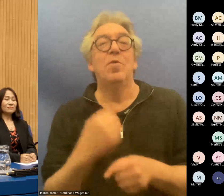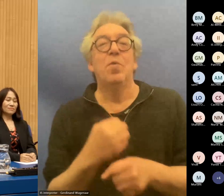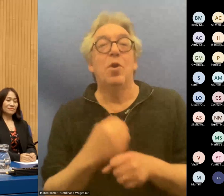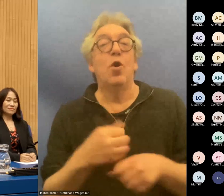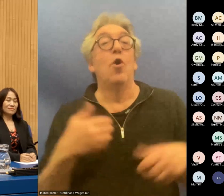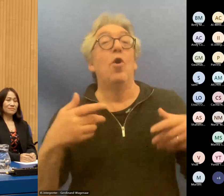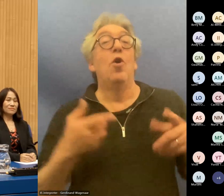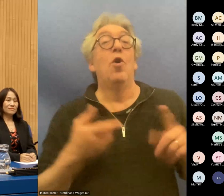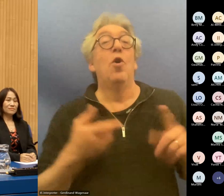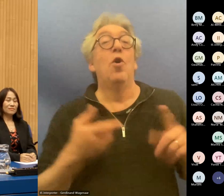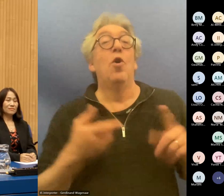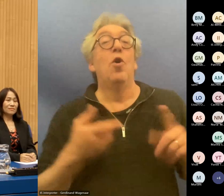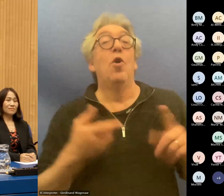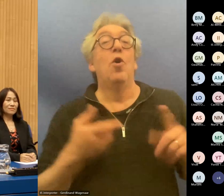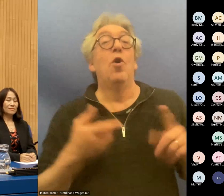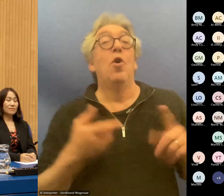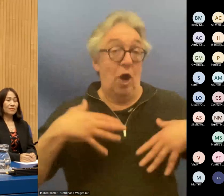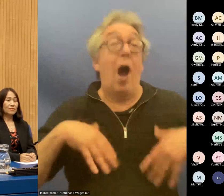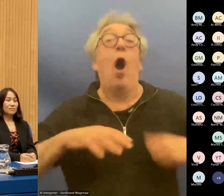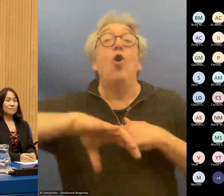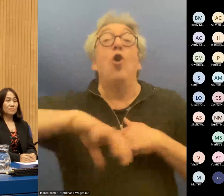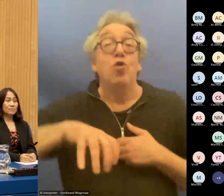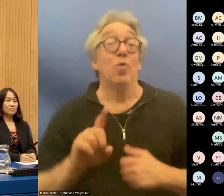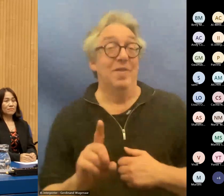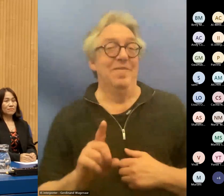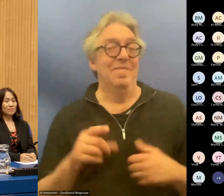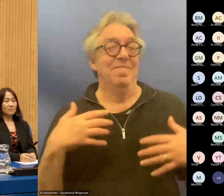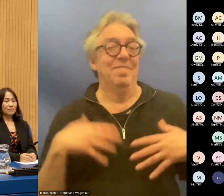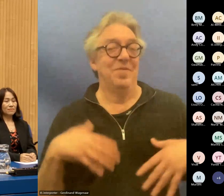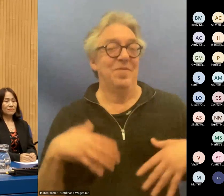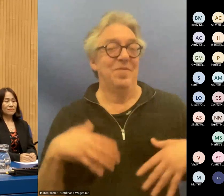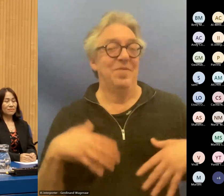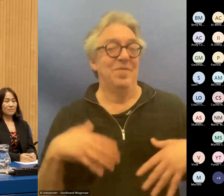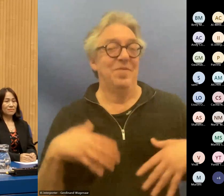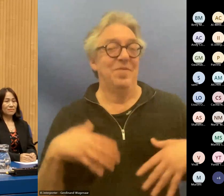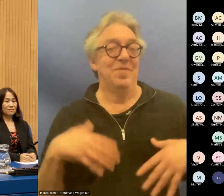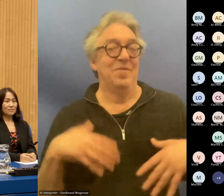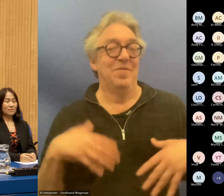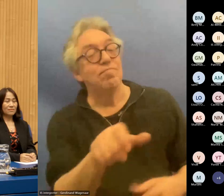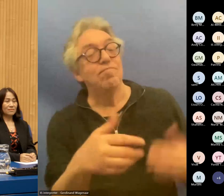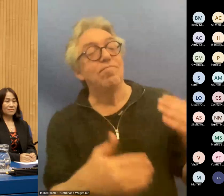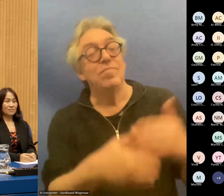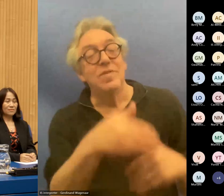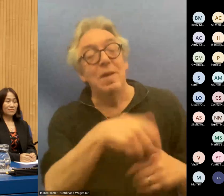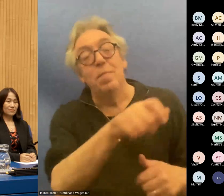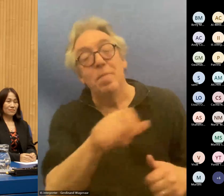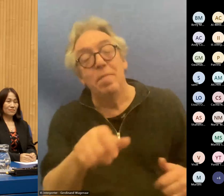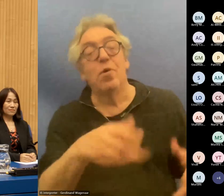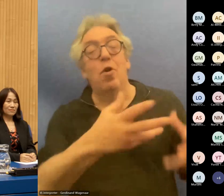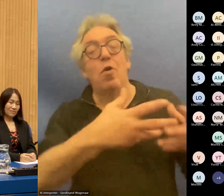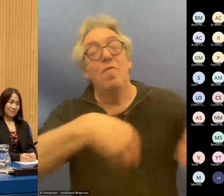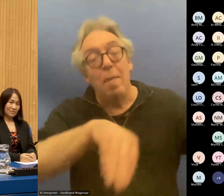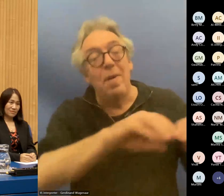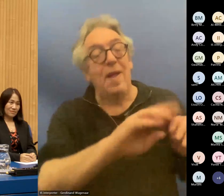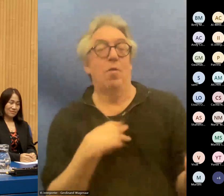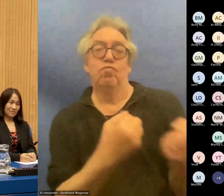in the country of Georgia, and we work to support persons with disabilities and their families across that country. Very nice to be